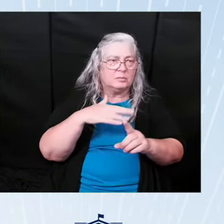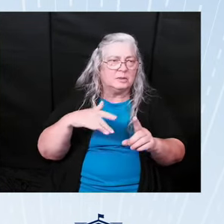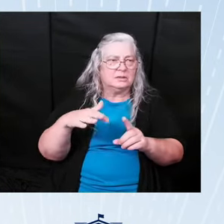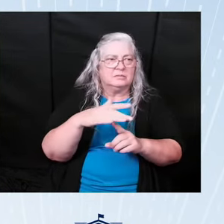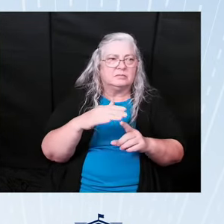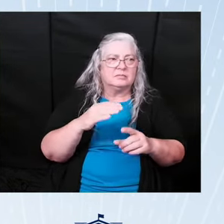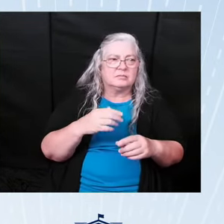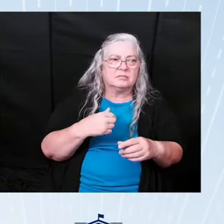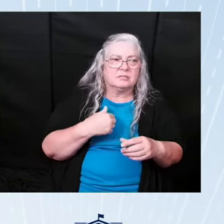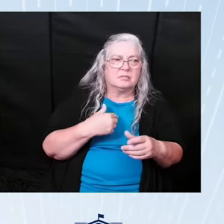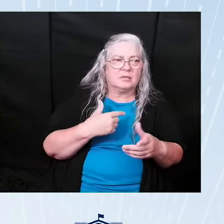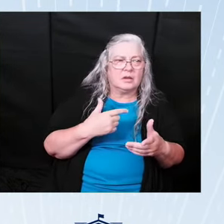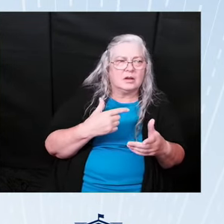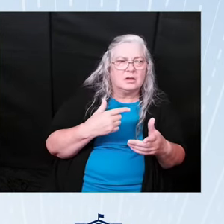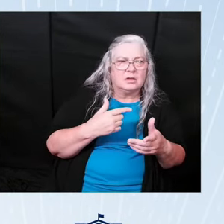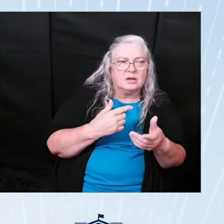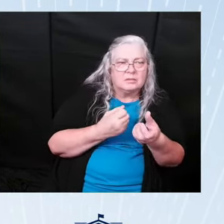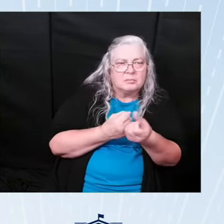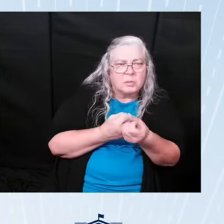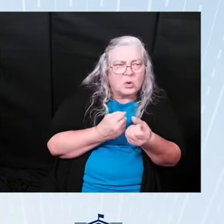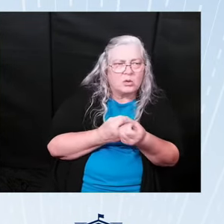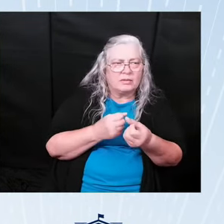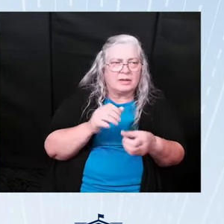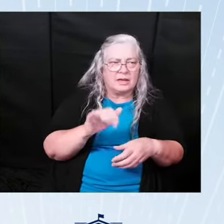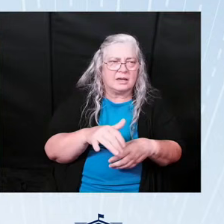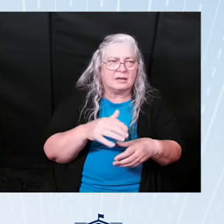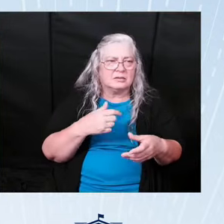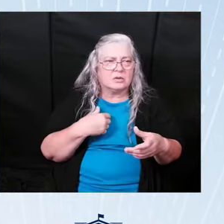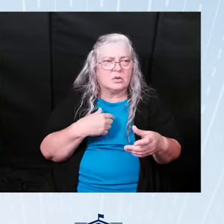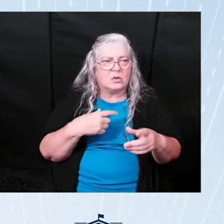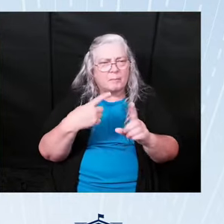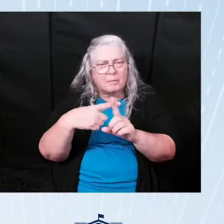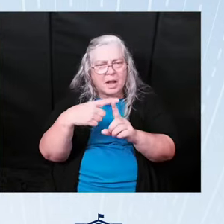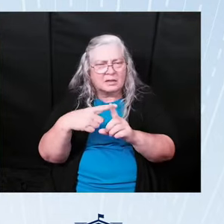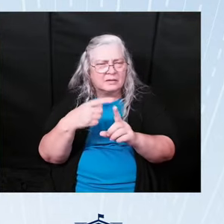Weatherization services lead to cost savings for residents